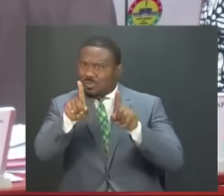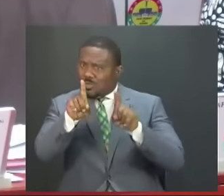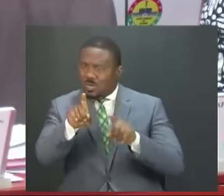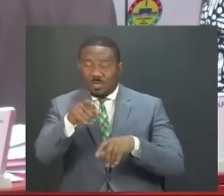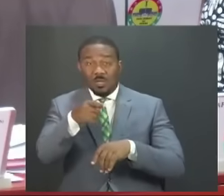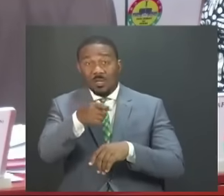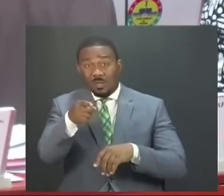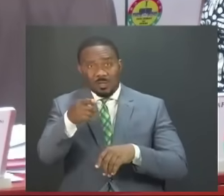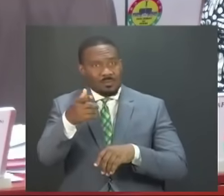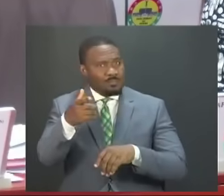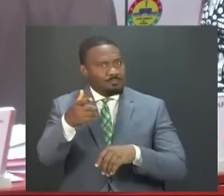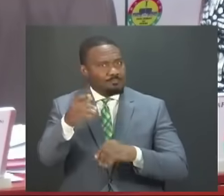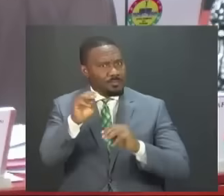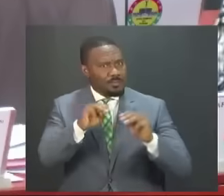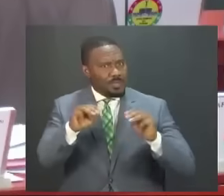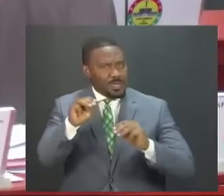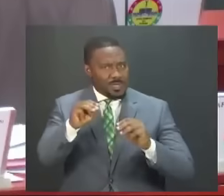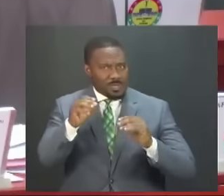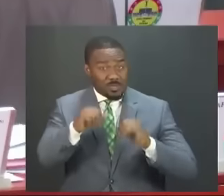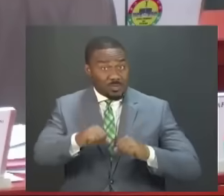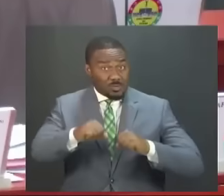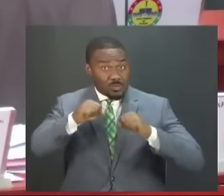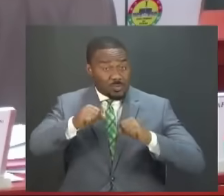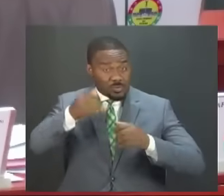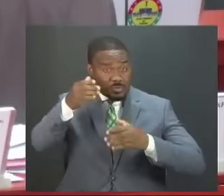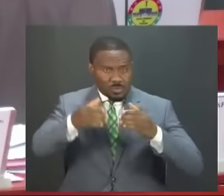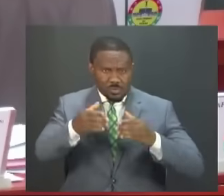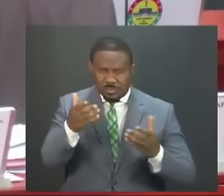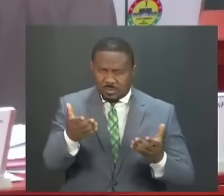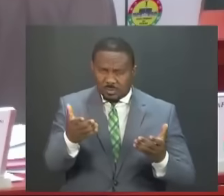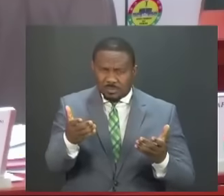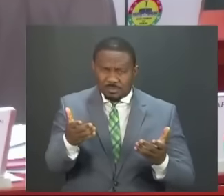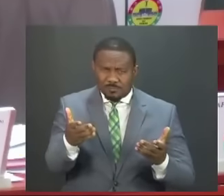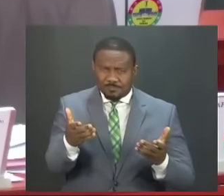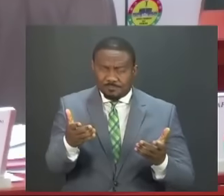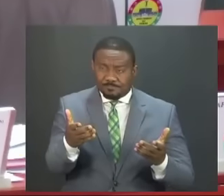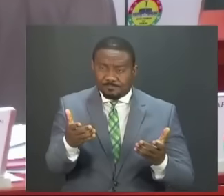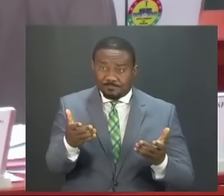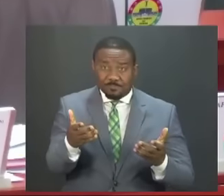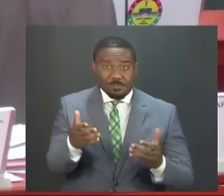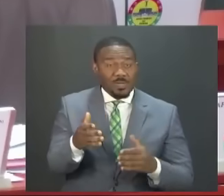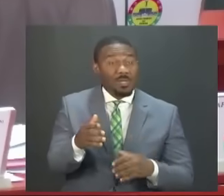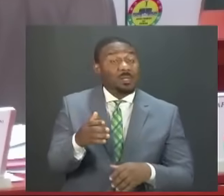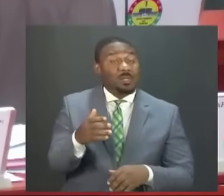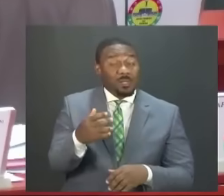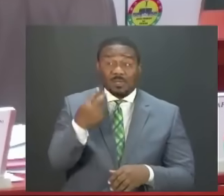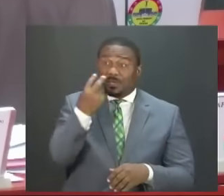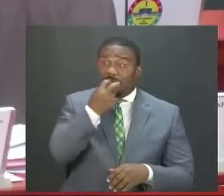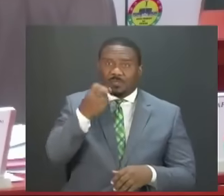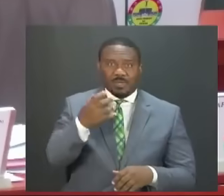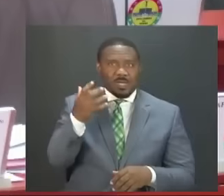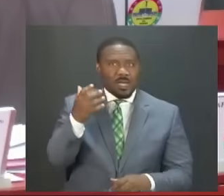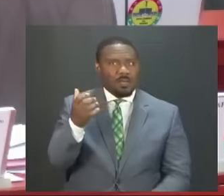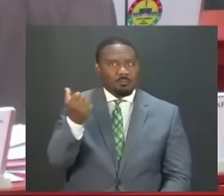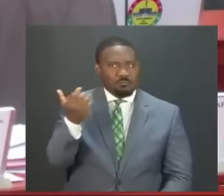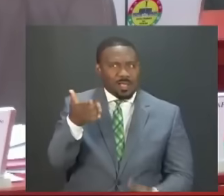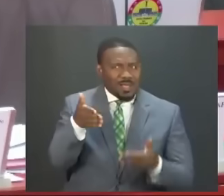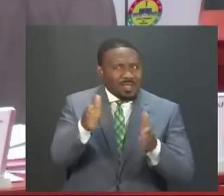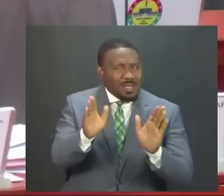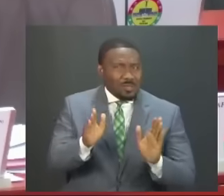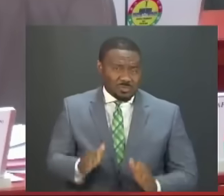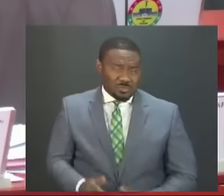application should not be moved at all, which objection was sustained by the Speaker. Now let us hear the